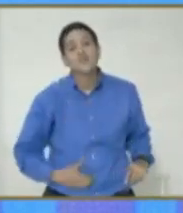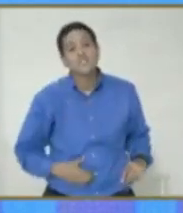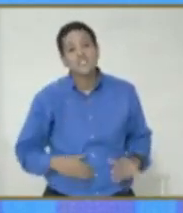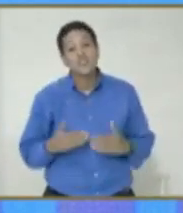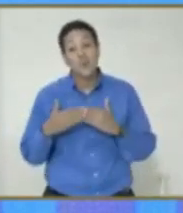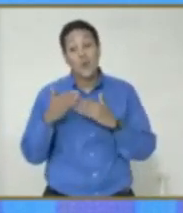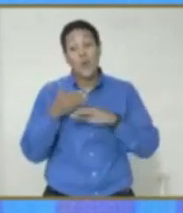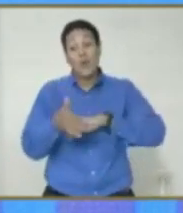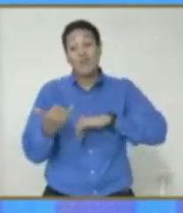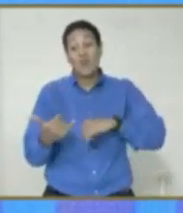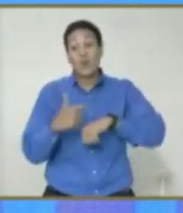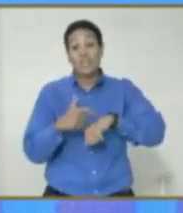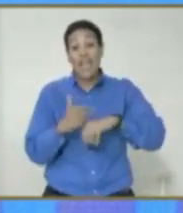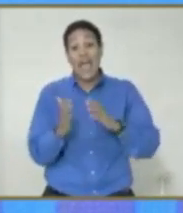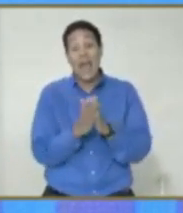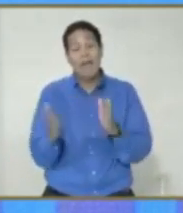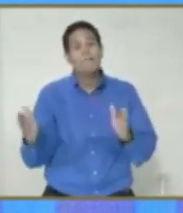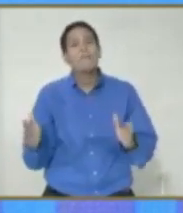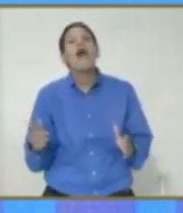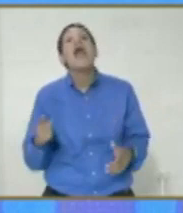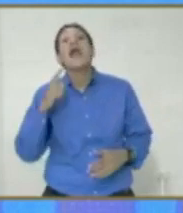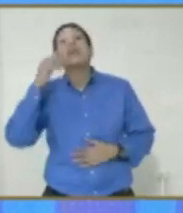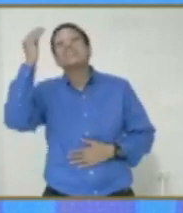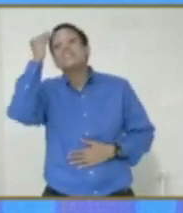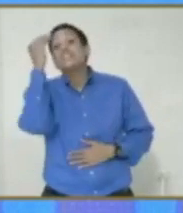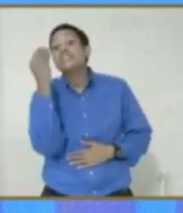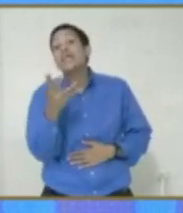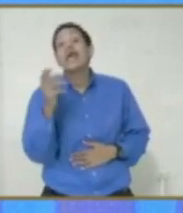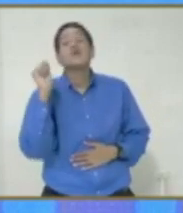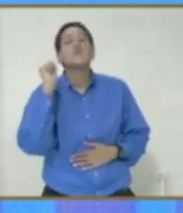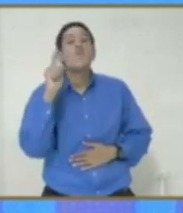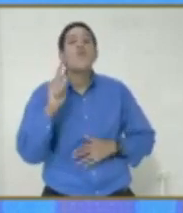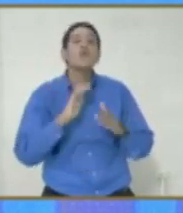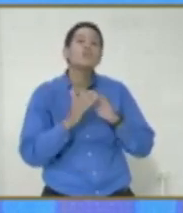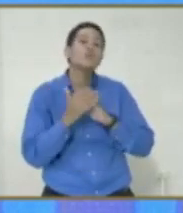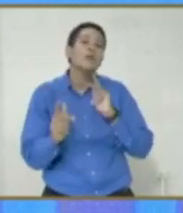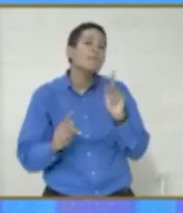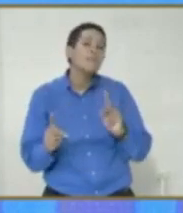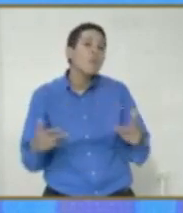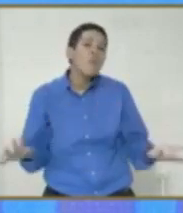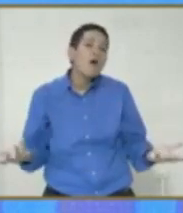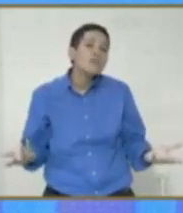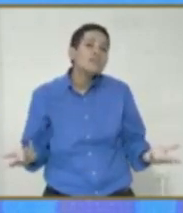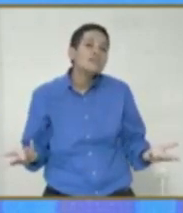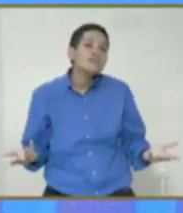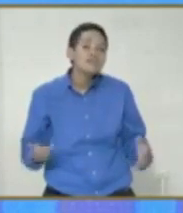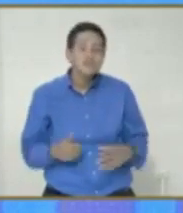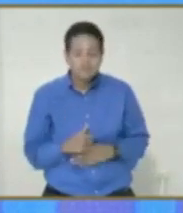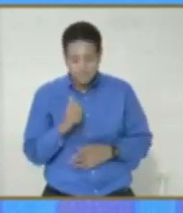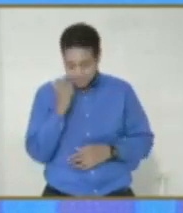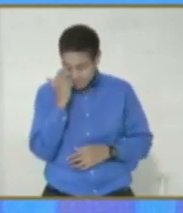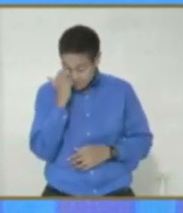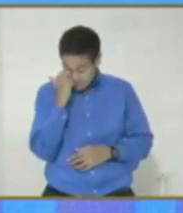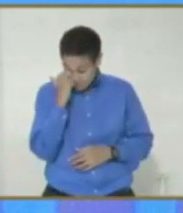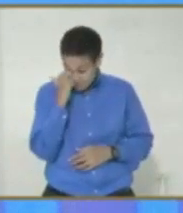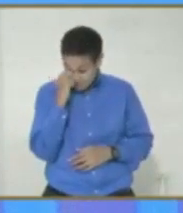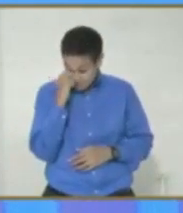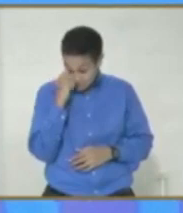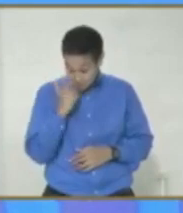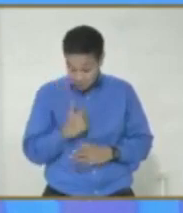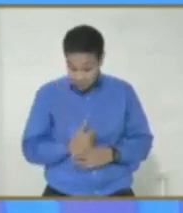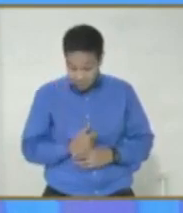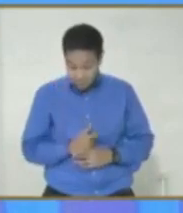this period and say to all Jamaicans that the greatest